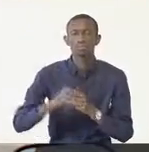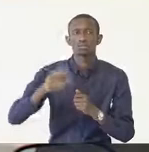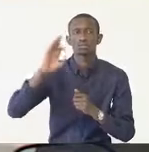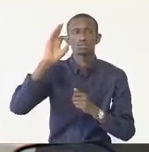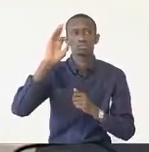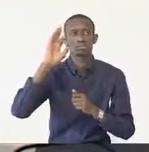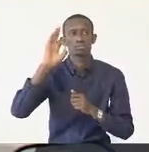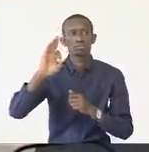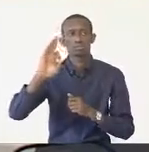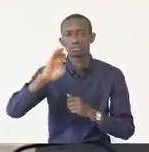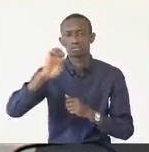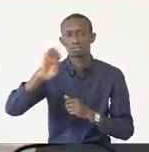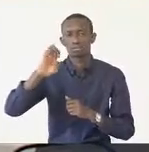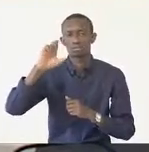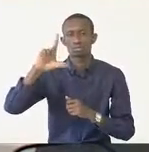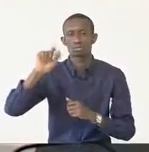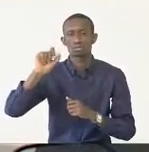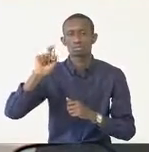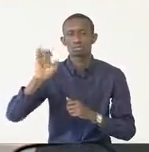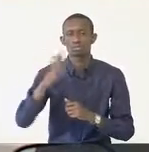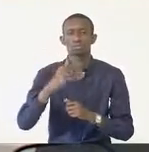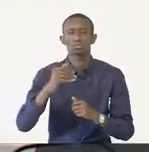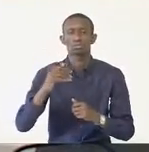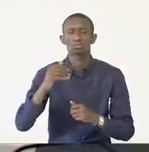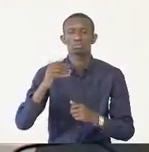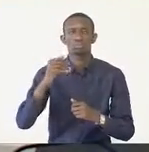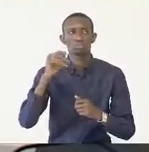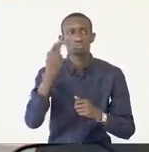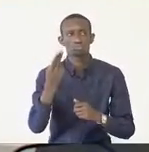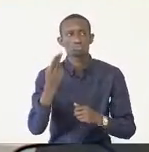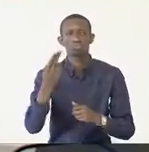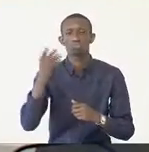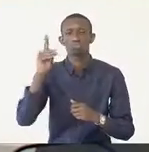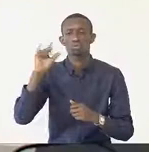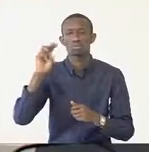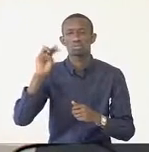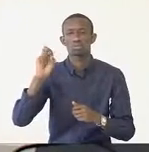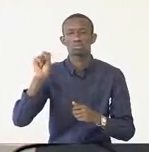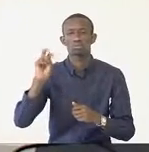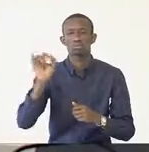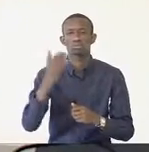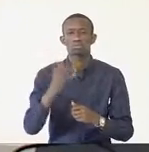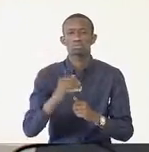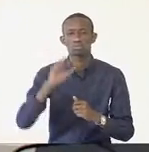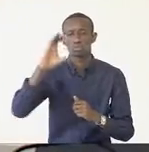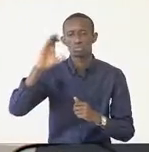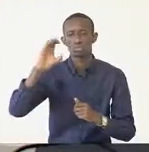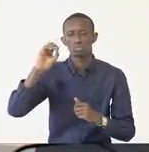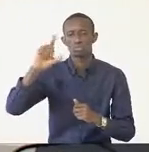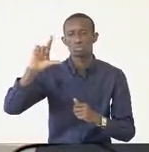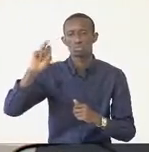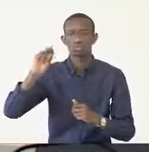time, into the last lesson, we were discussing on this elastic